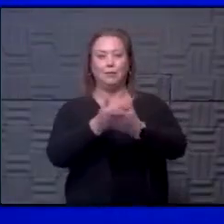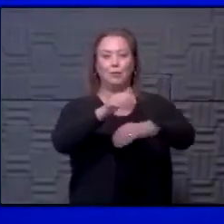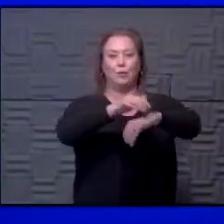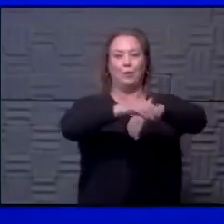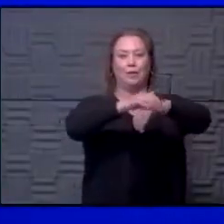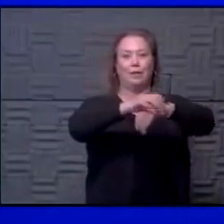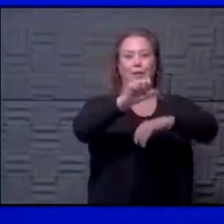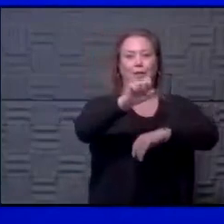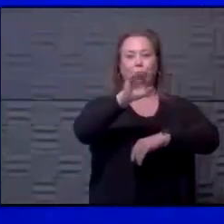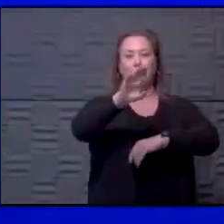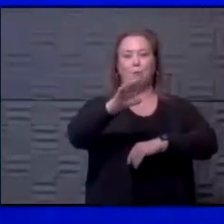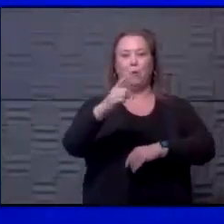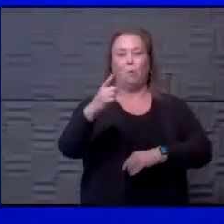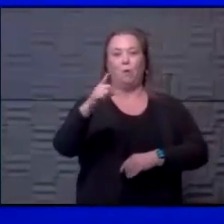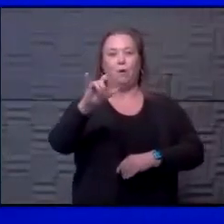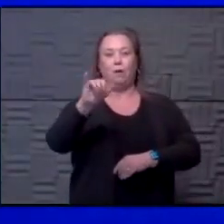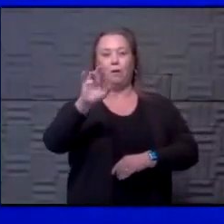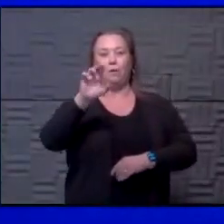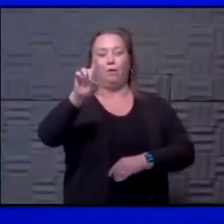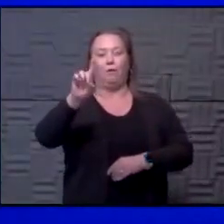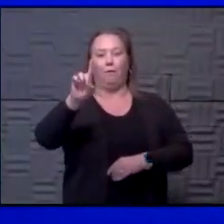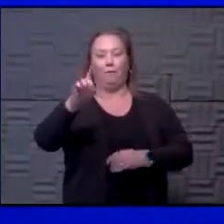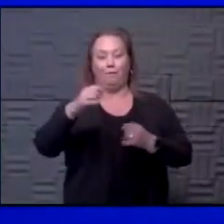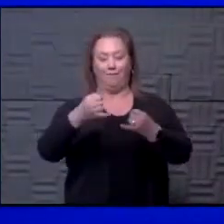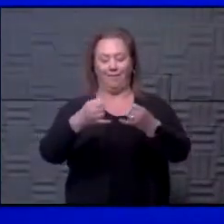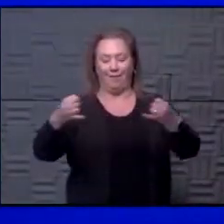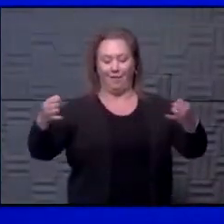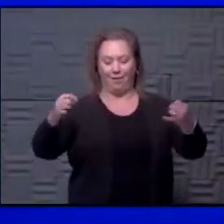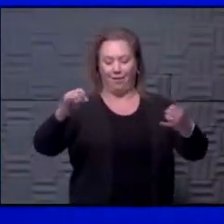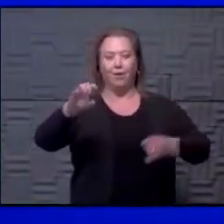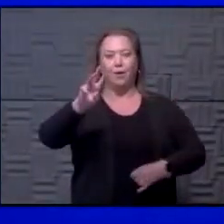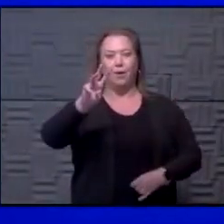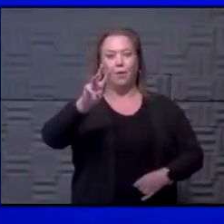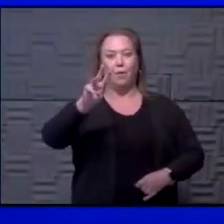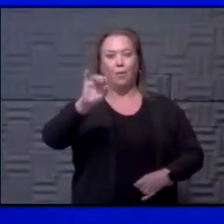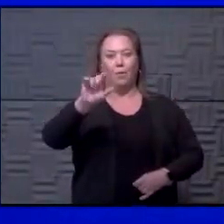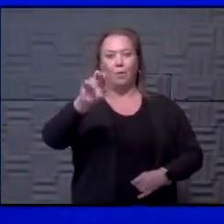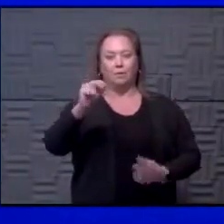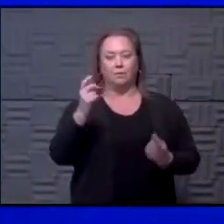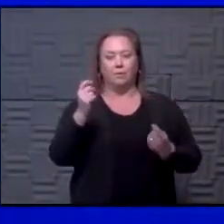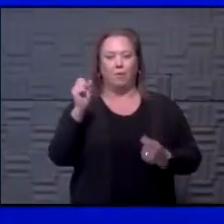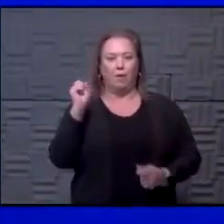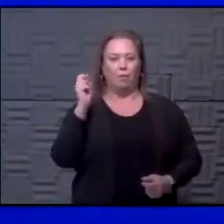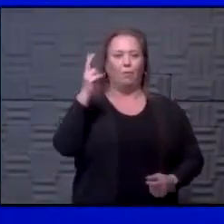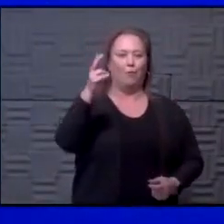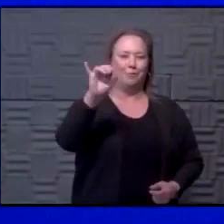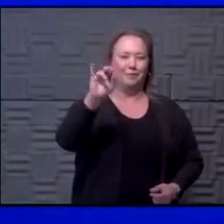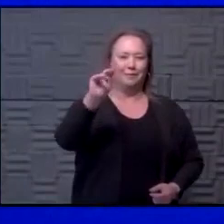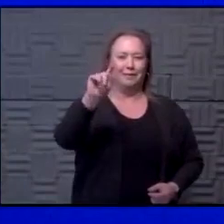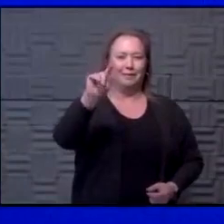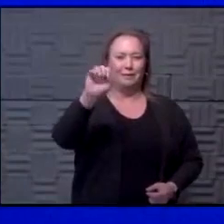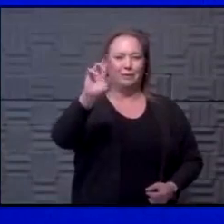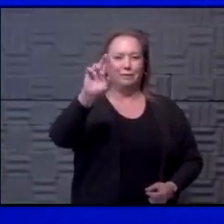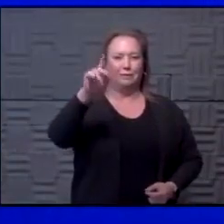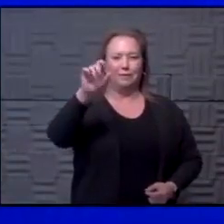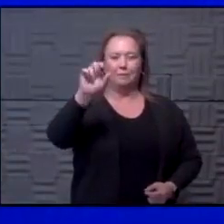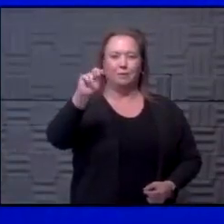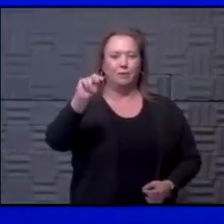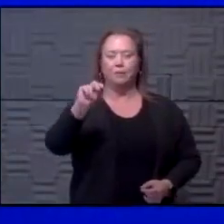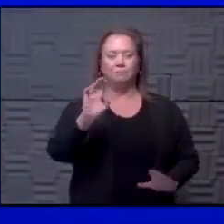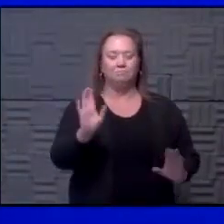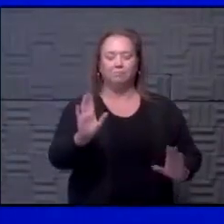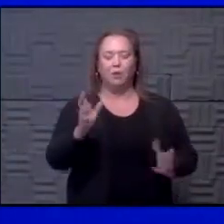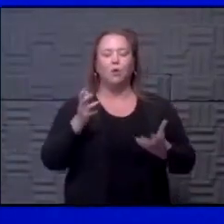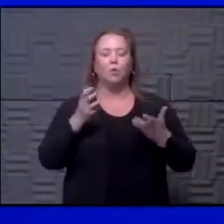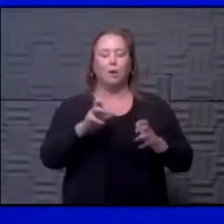on the Super Bowl 1-yard line. And what's Russell Wilson do? He throws an interception. Don't be that guy. Be Patrick